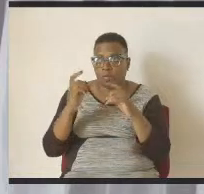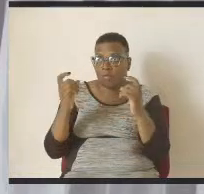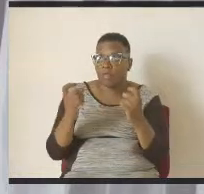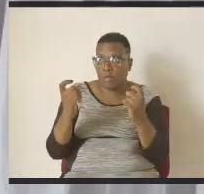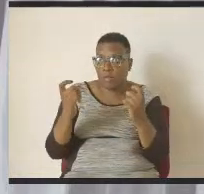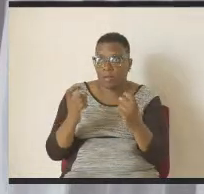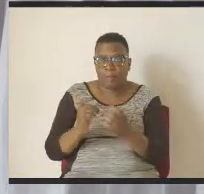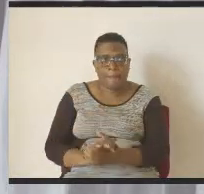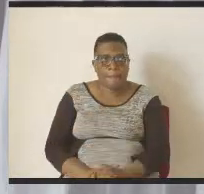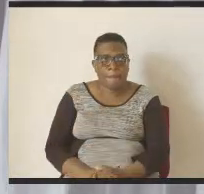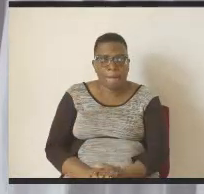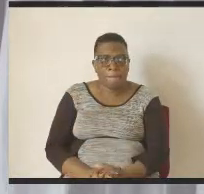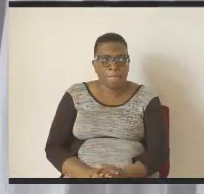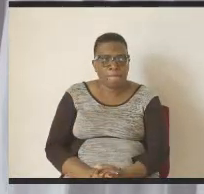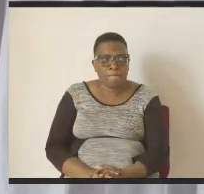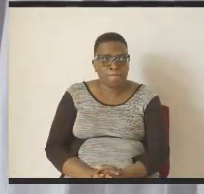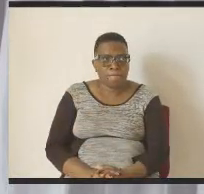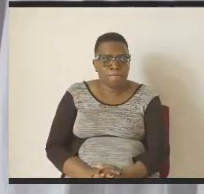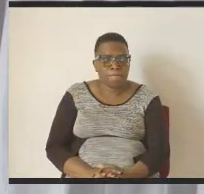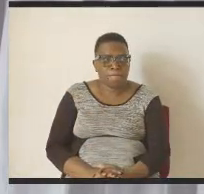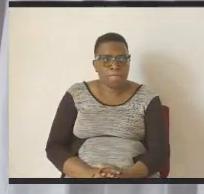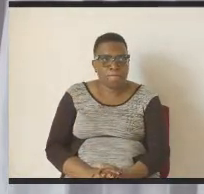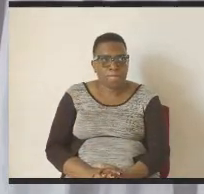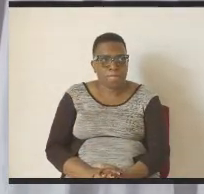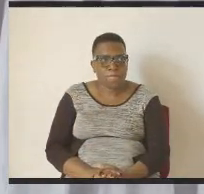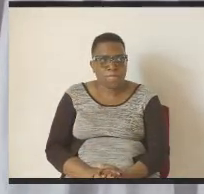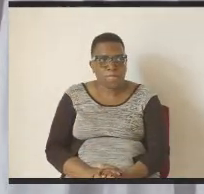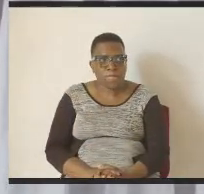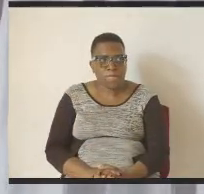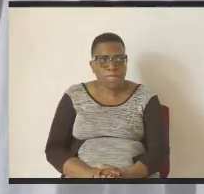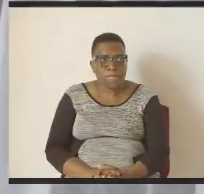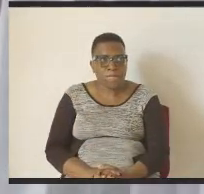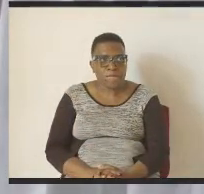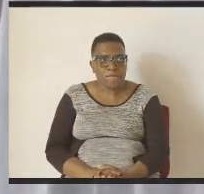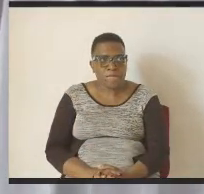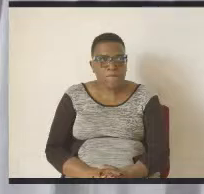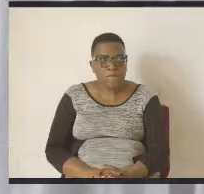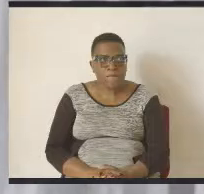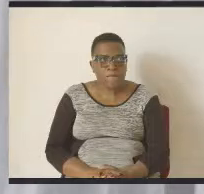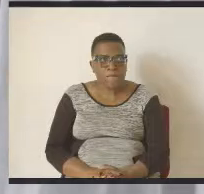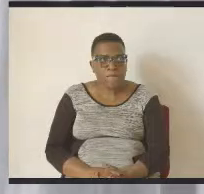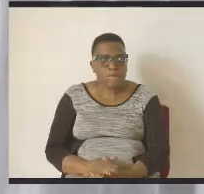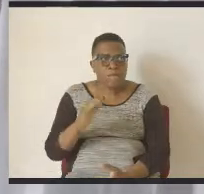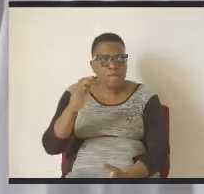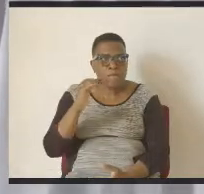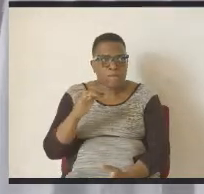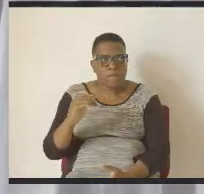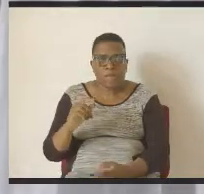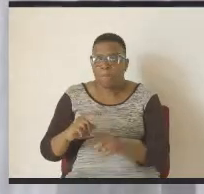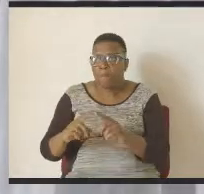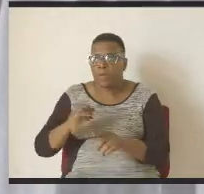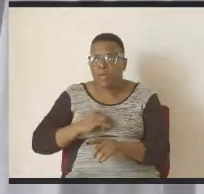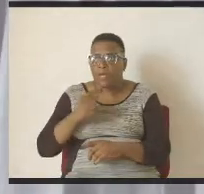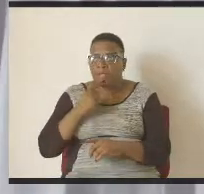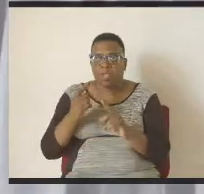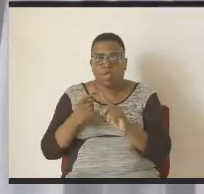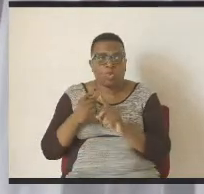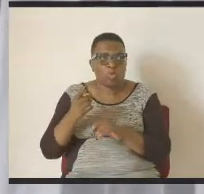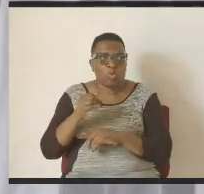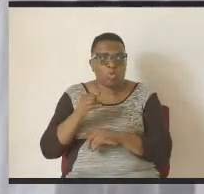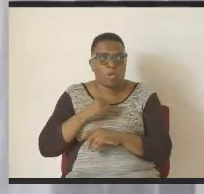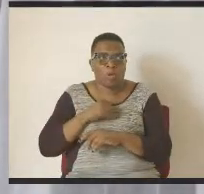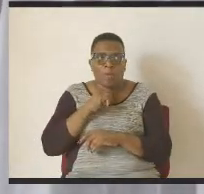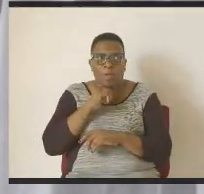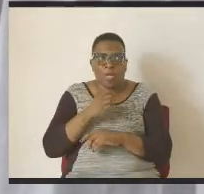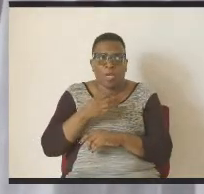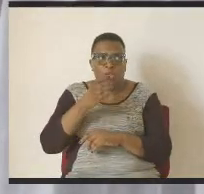For the remission, for the forgiveness of sins. And verse 29, "But I say to you, I will not drink of